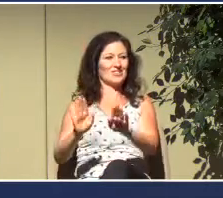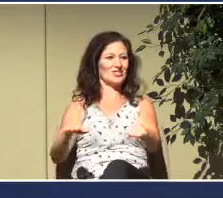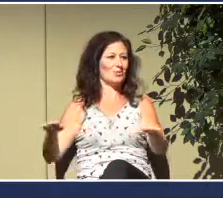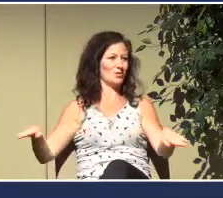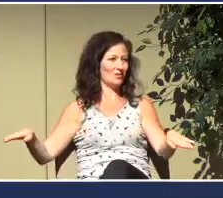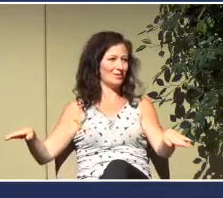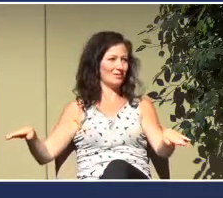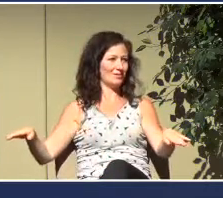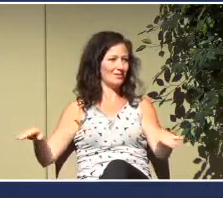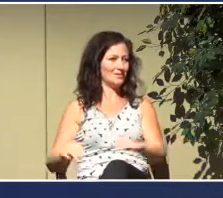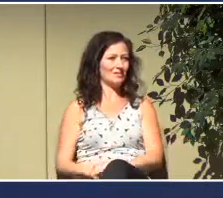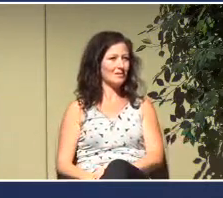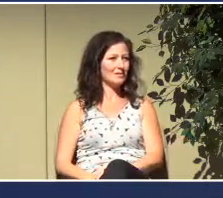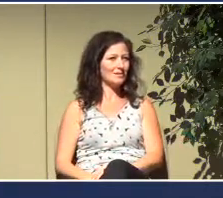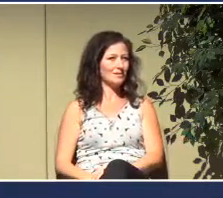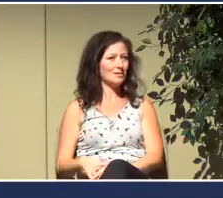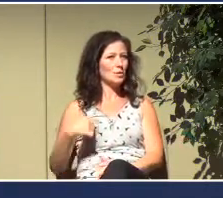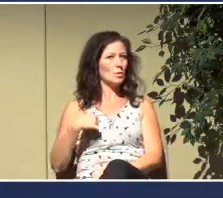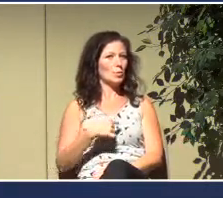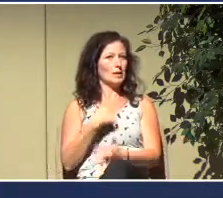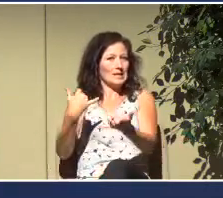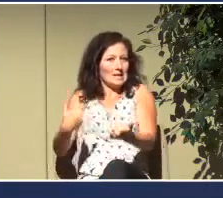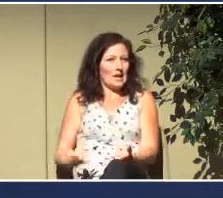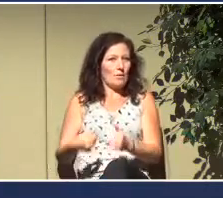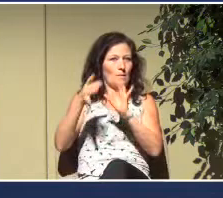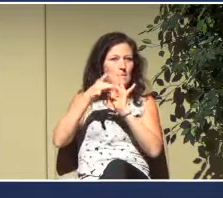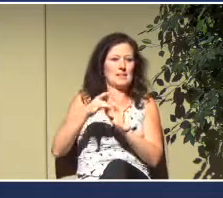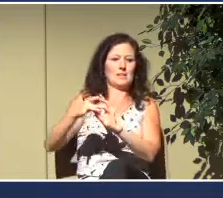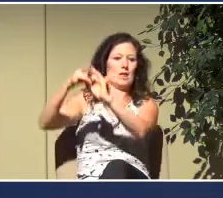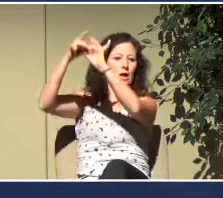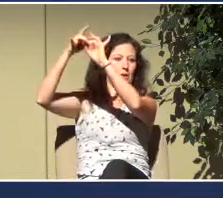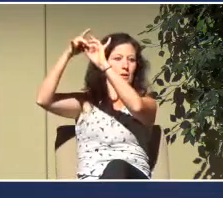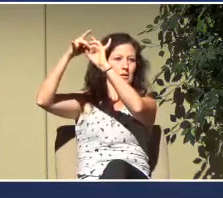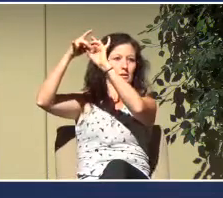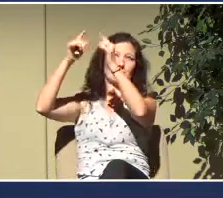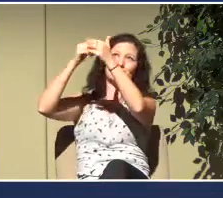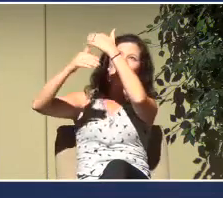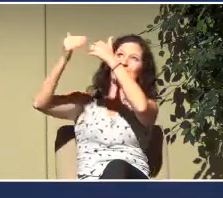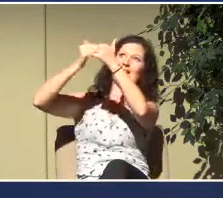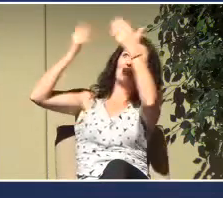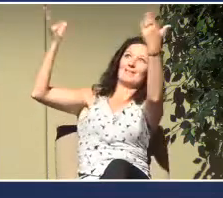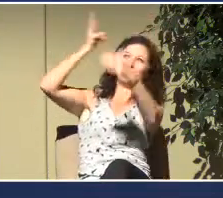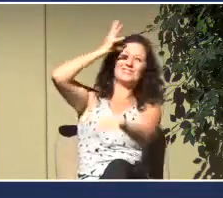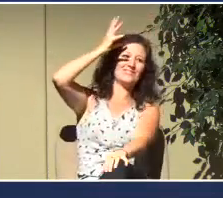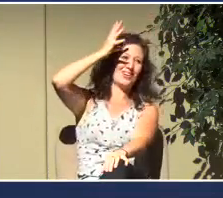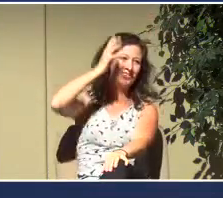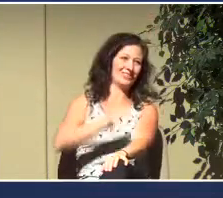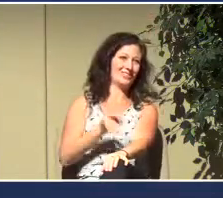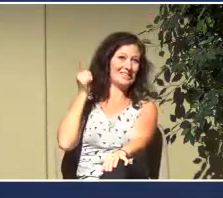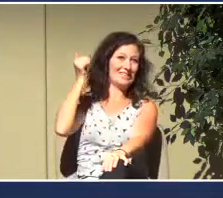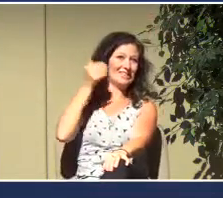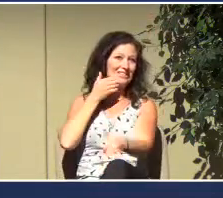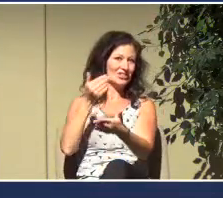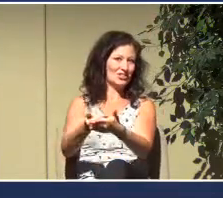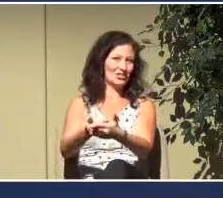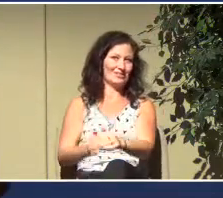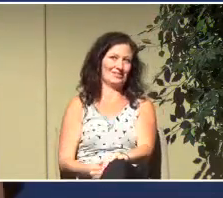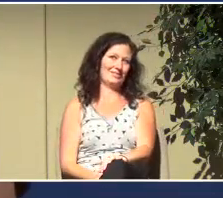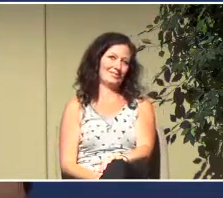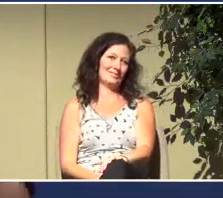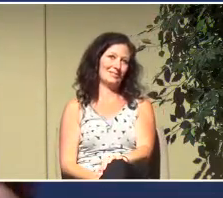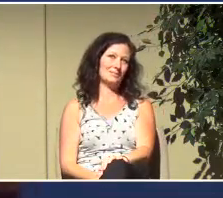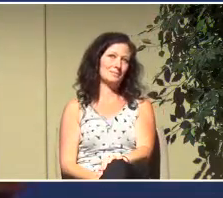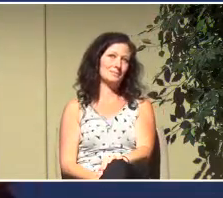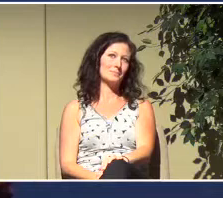So in other words, we need to remember that we belong to our Heavenly Father, and he's good. But here, we got to get to that. In